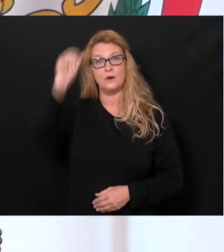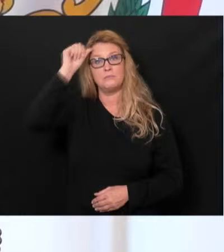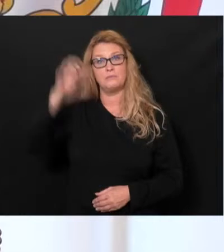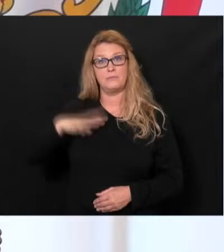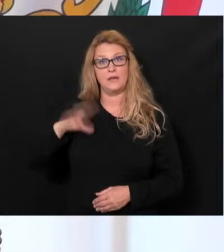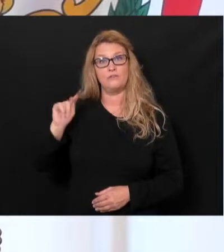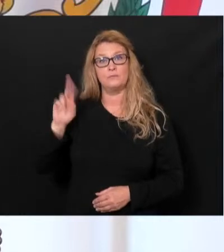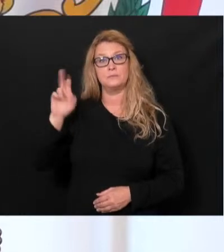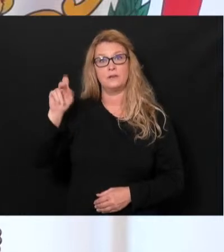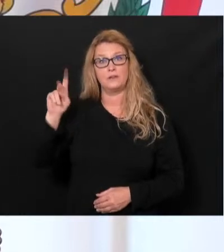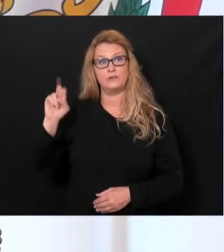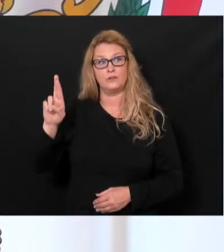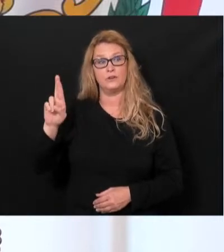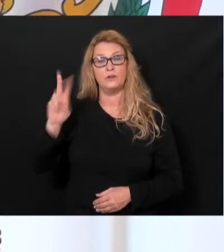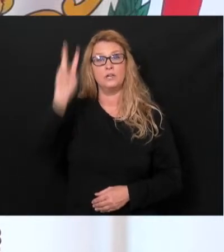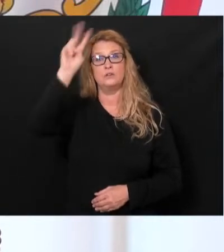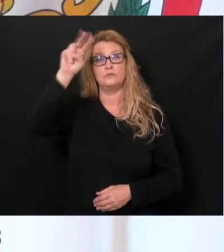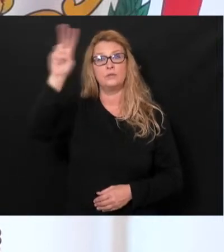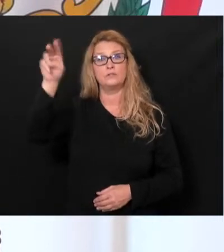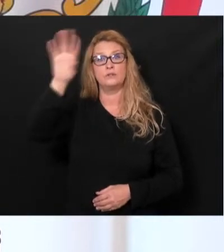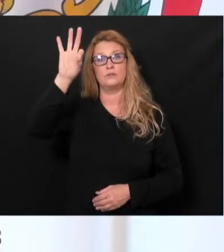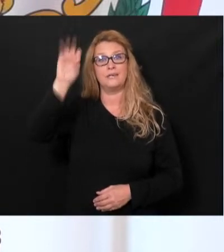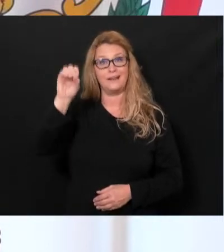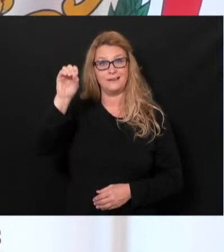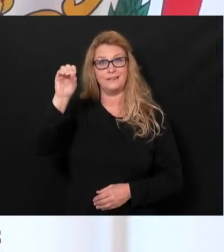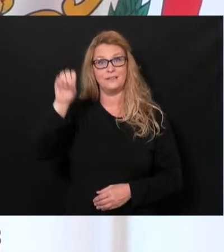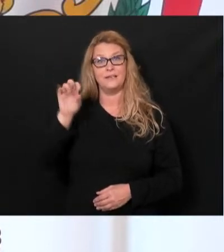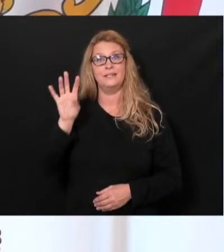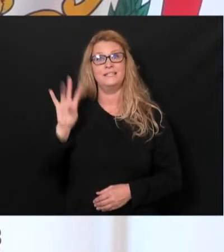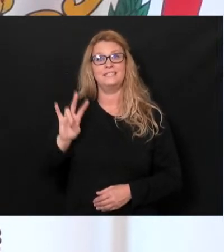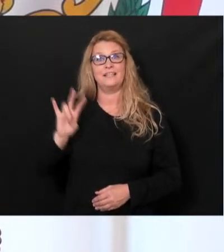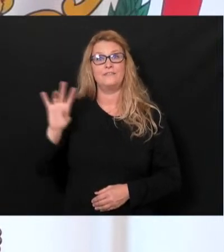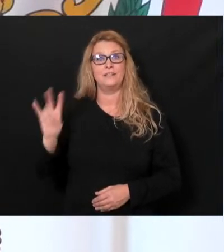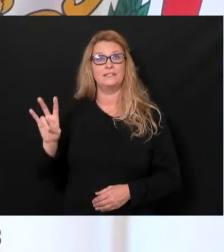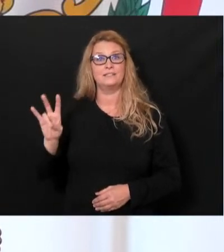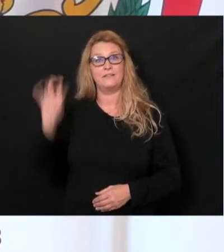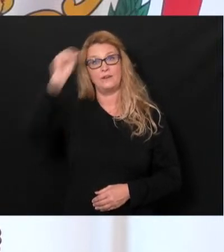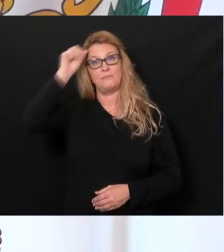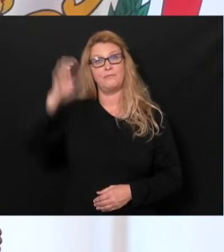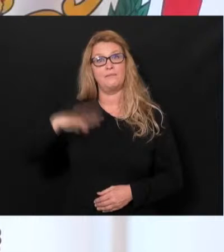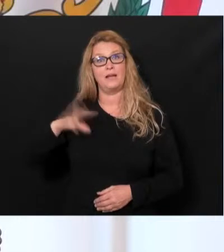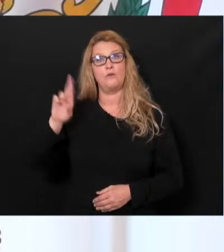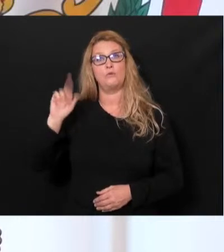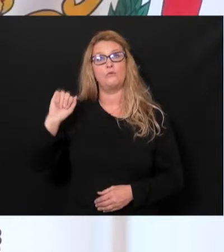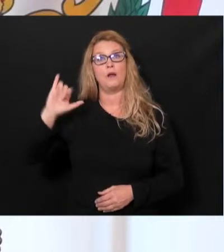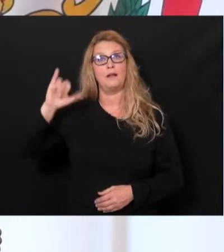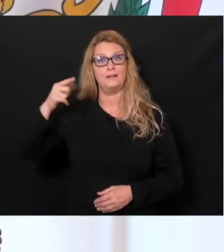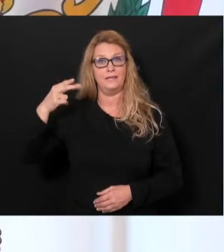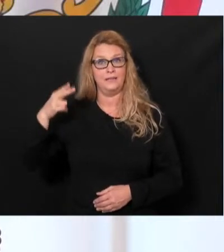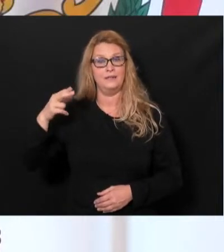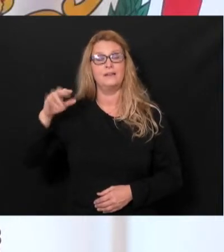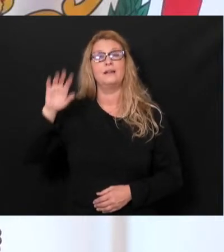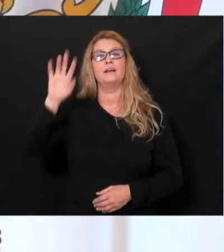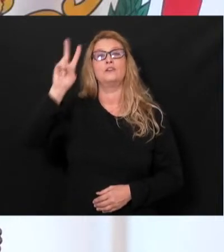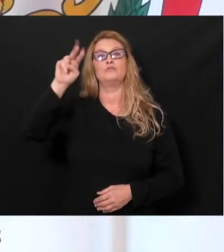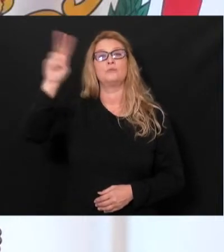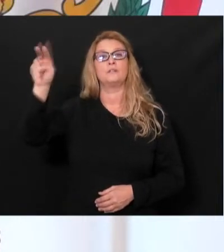Tucker County. The 2,290th death is a 77-year-old male from Raleigh County. And